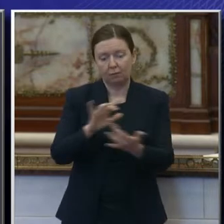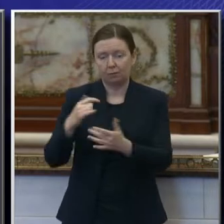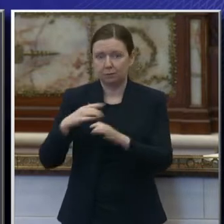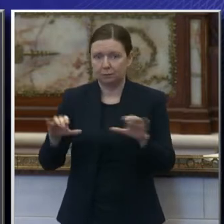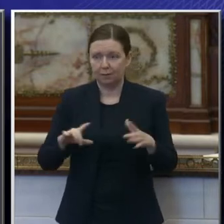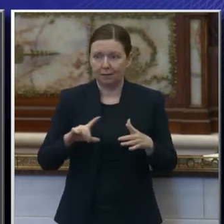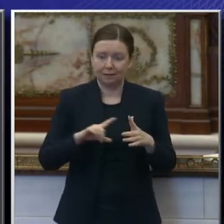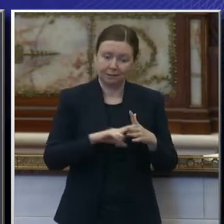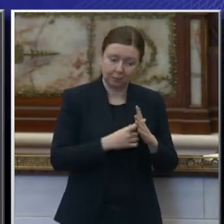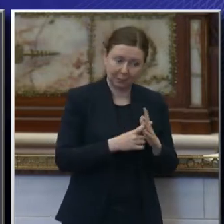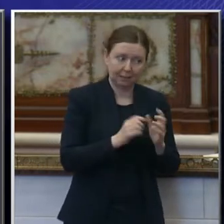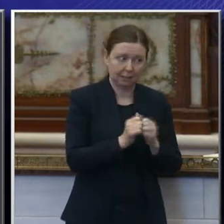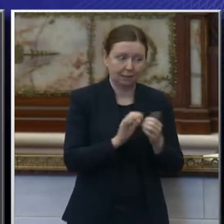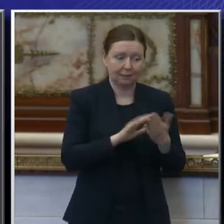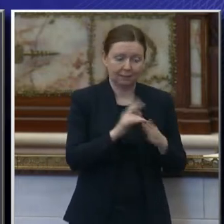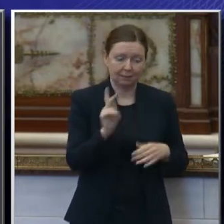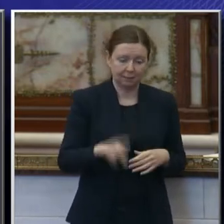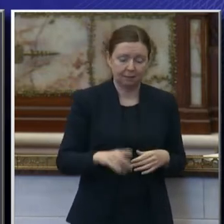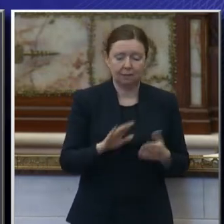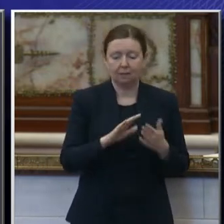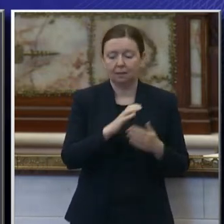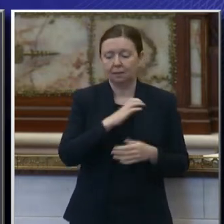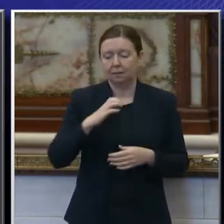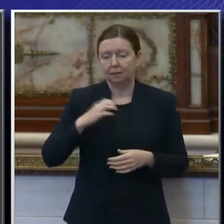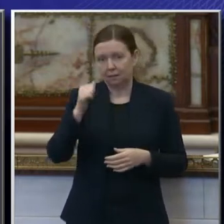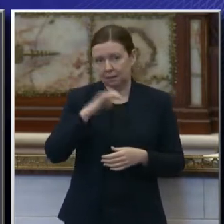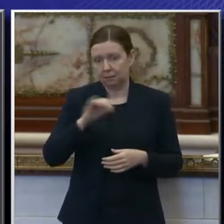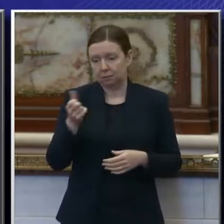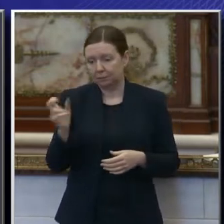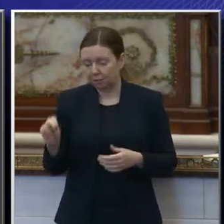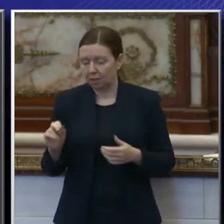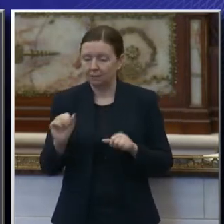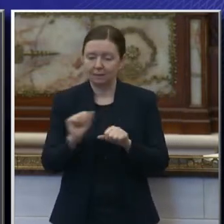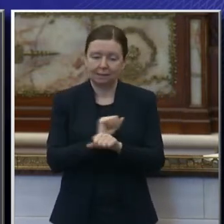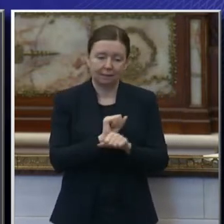initially with the City of Philadelphia, Councilman Johnson, with labor,